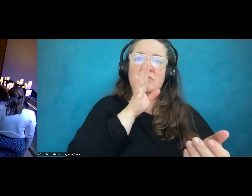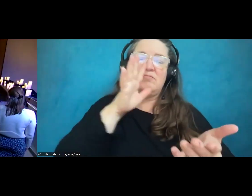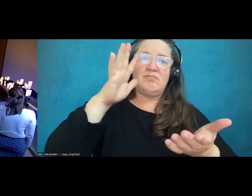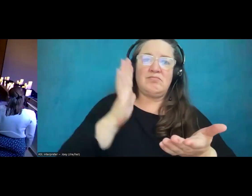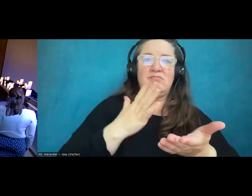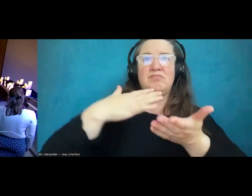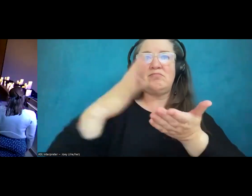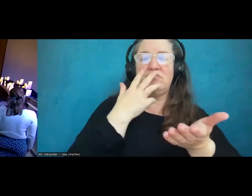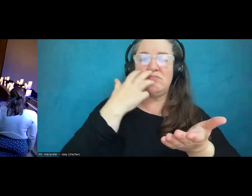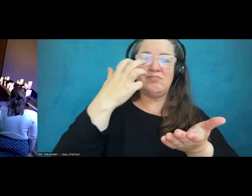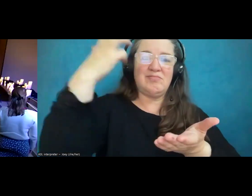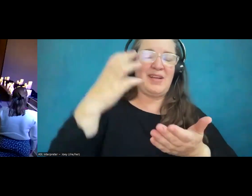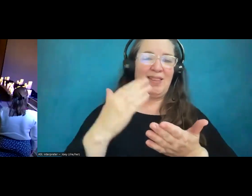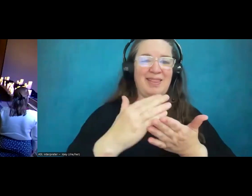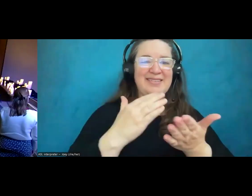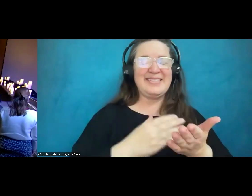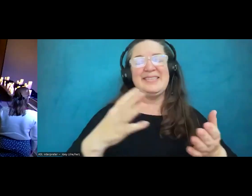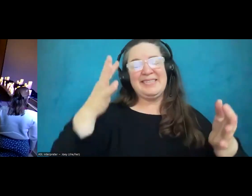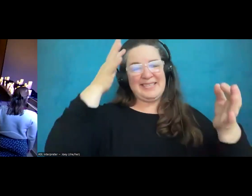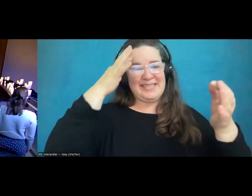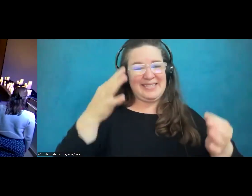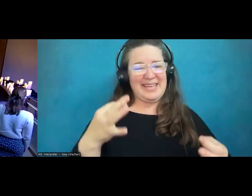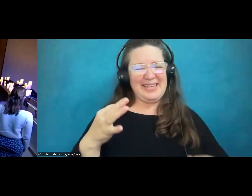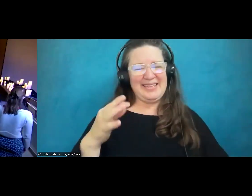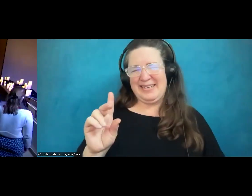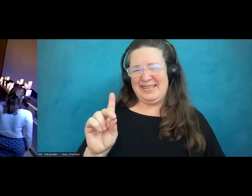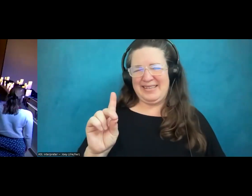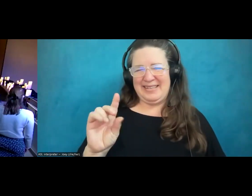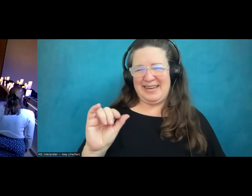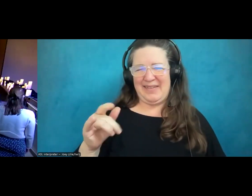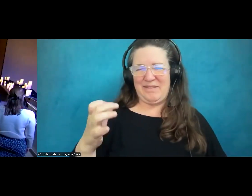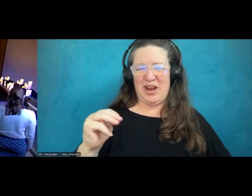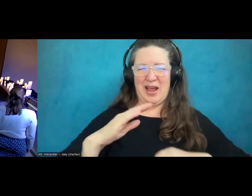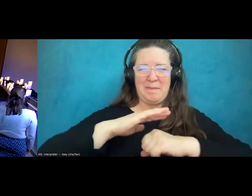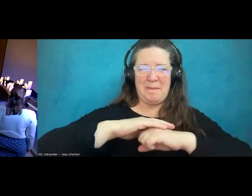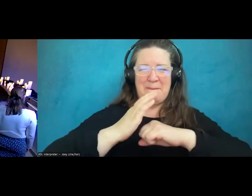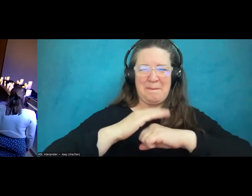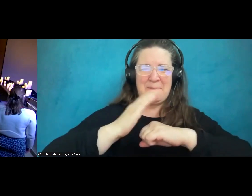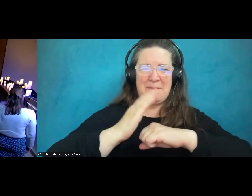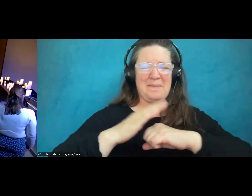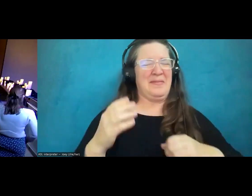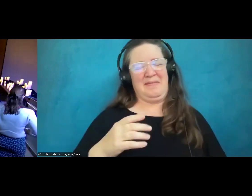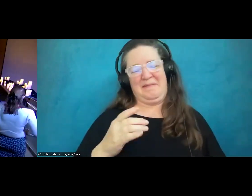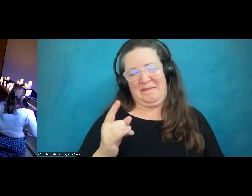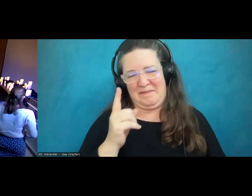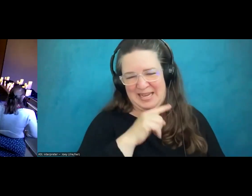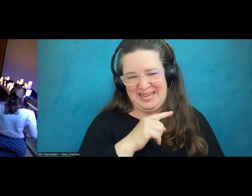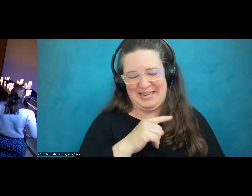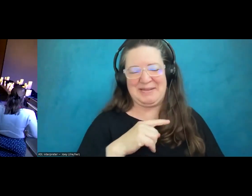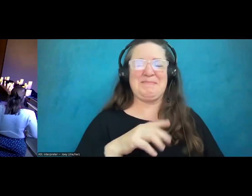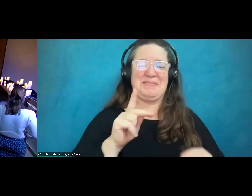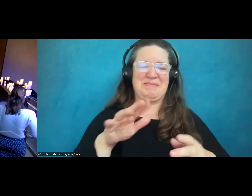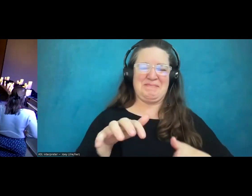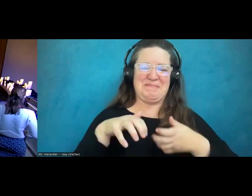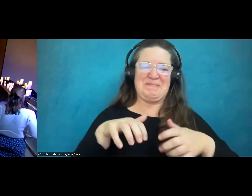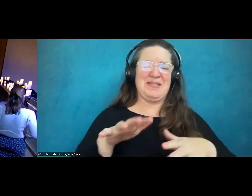I don't get it, but I've recently been learning, and so we're gonna do that together, and I want us all to start together. We're gonna do it the very simple way, which is that